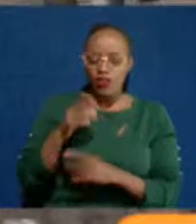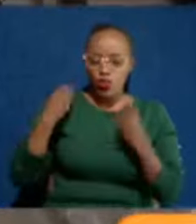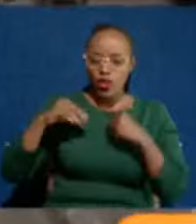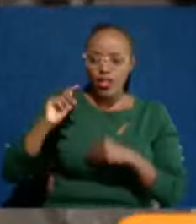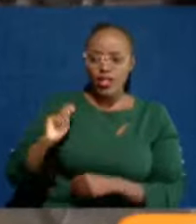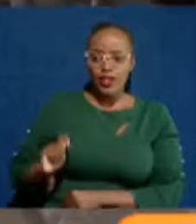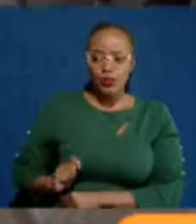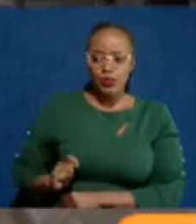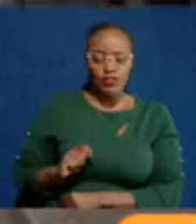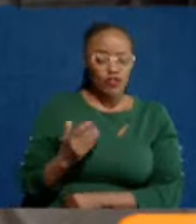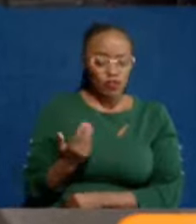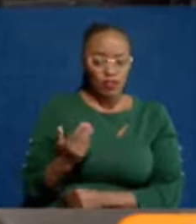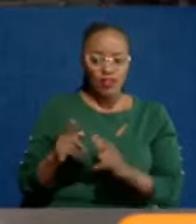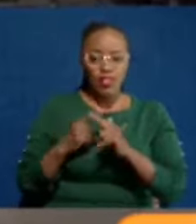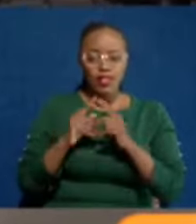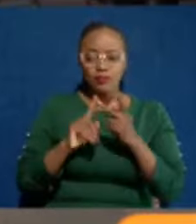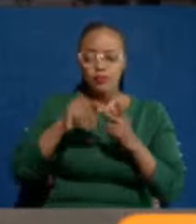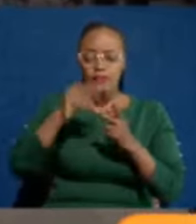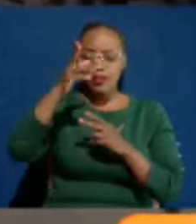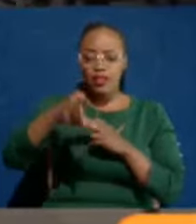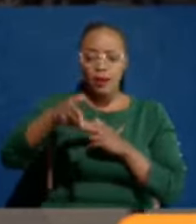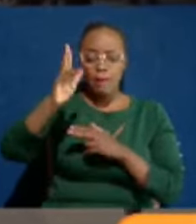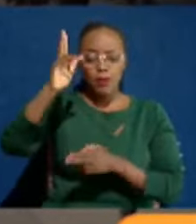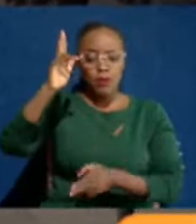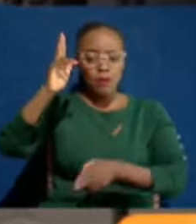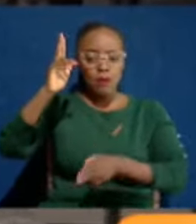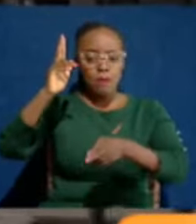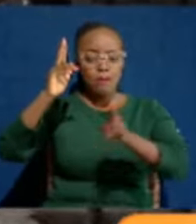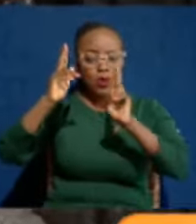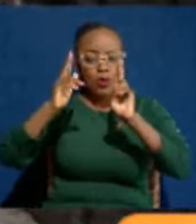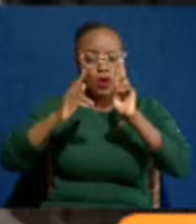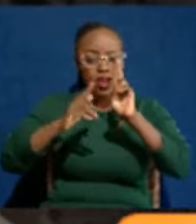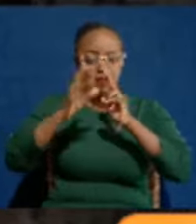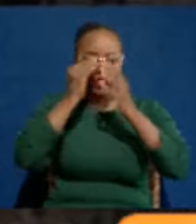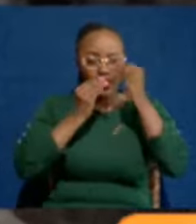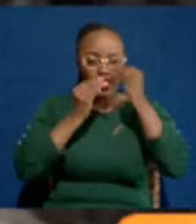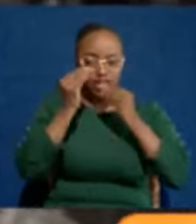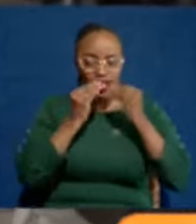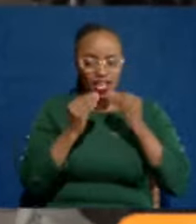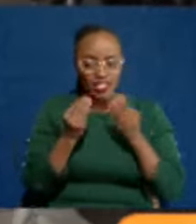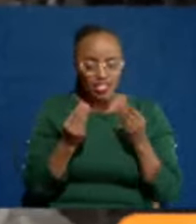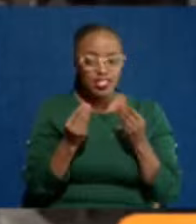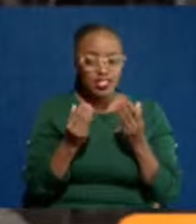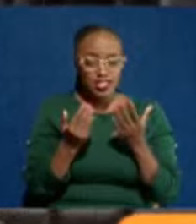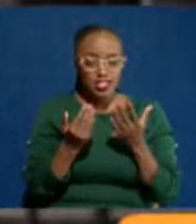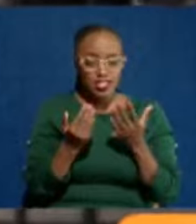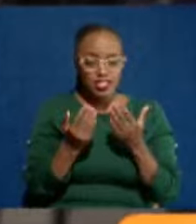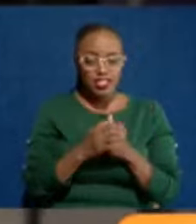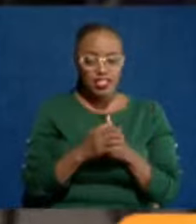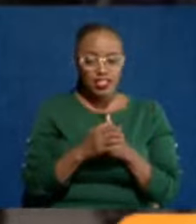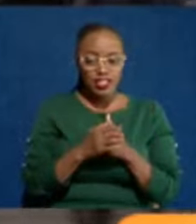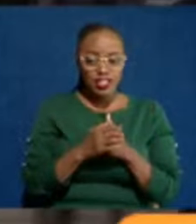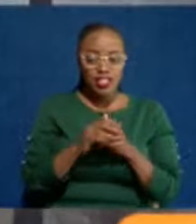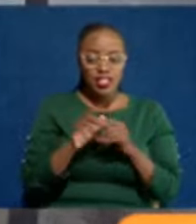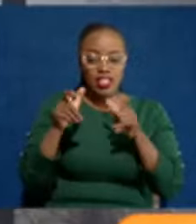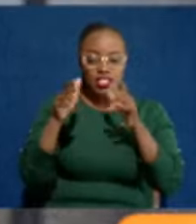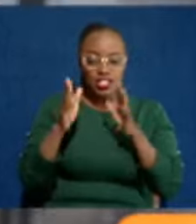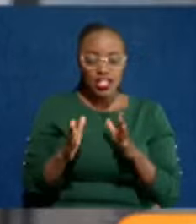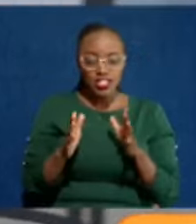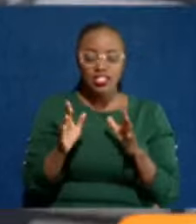that. How about firing tear gas canisters at, leave alone journalists,